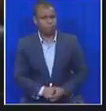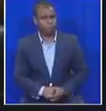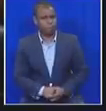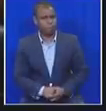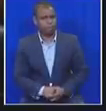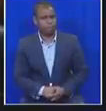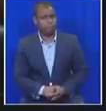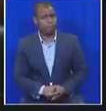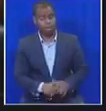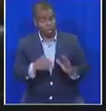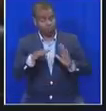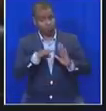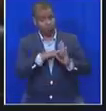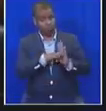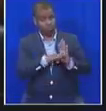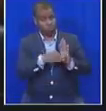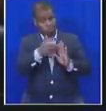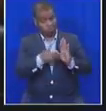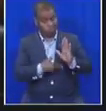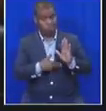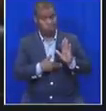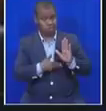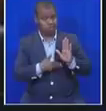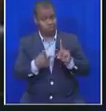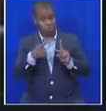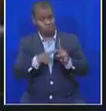basis in the rules or in the law